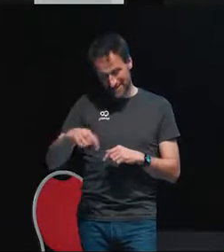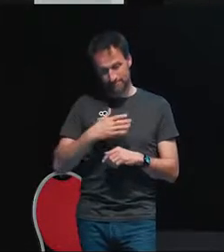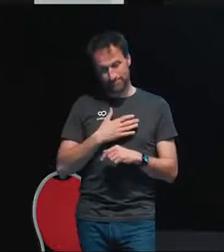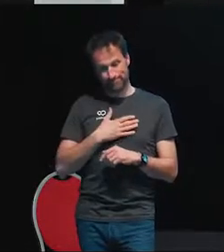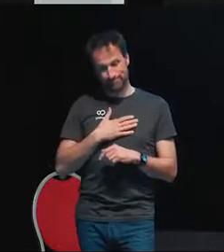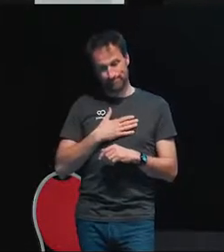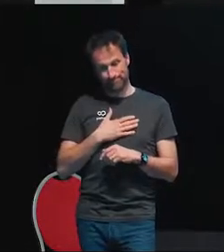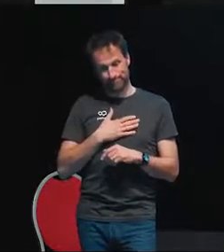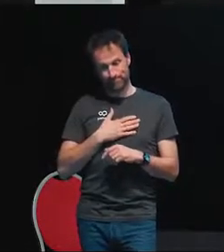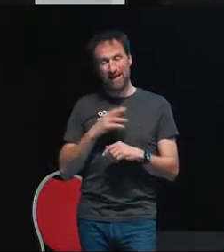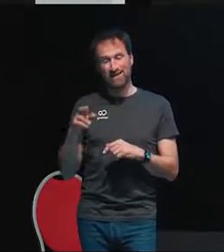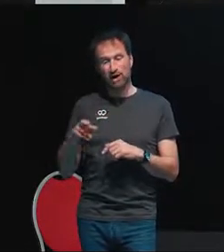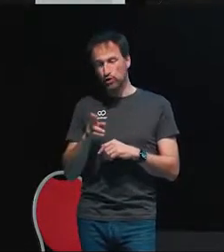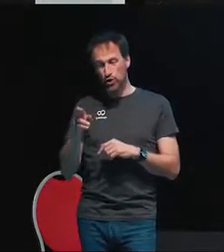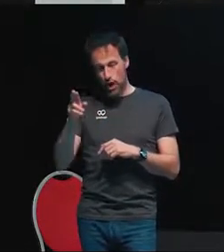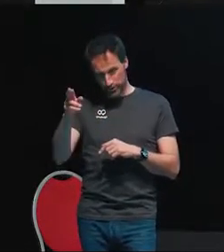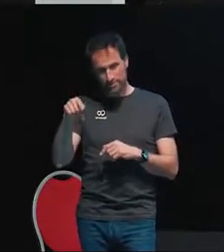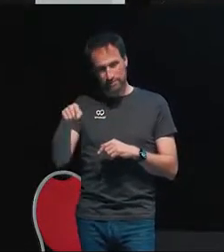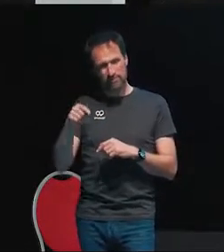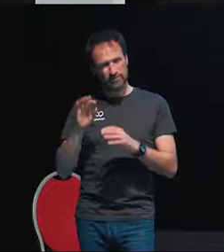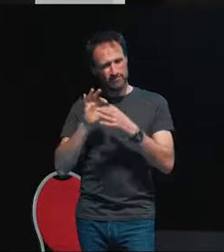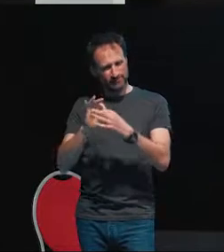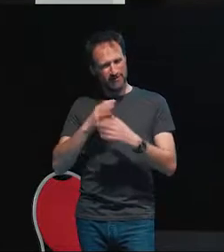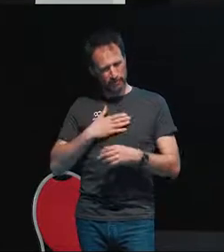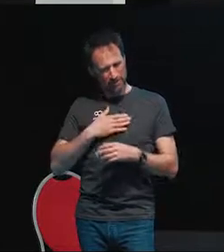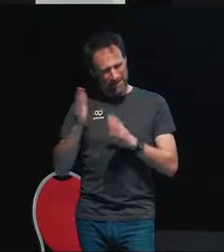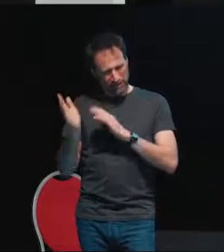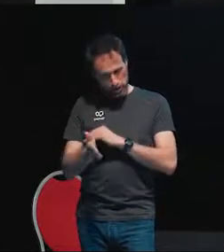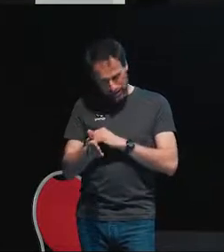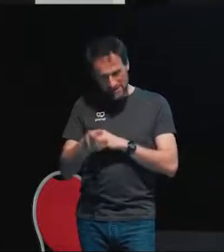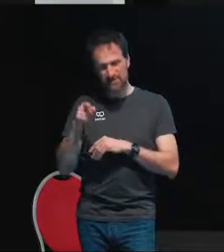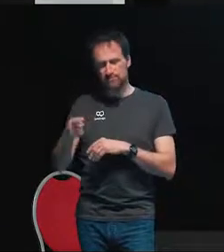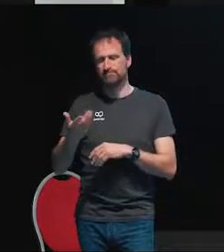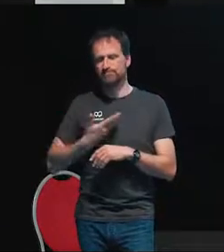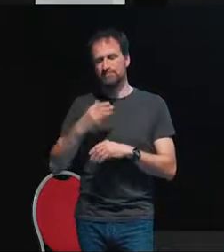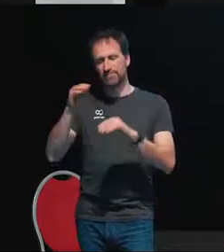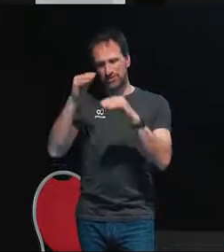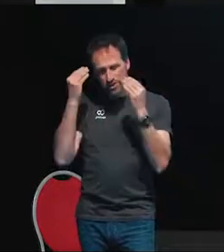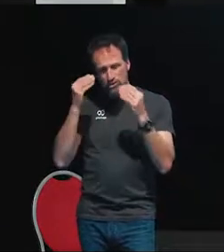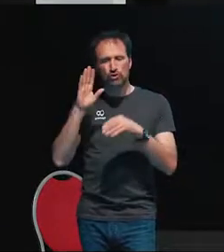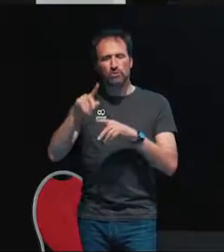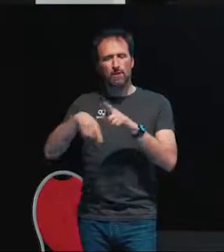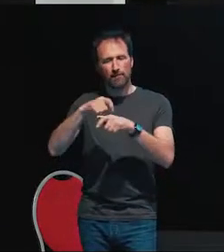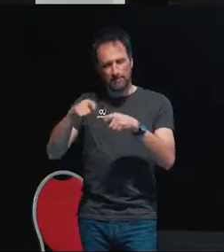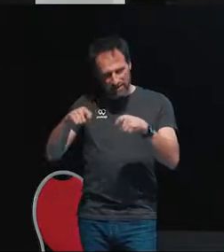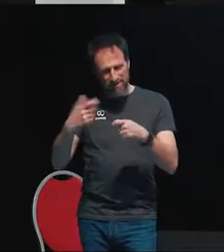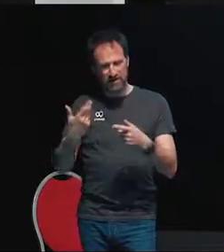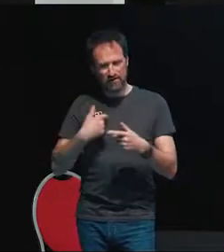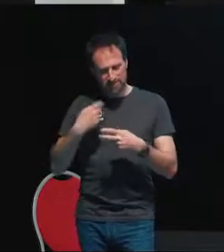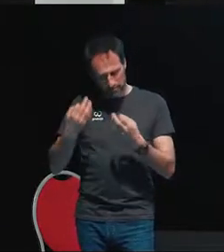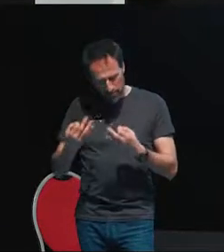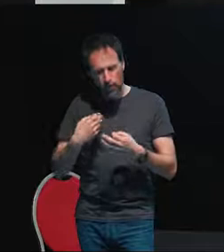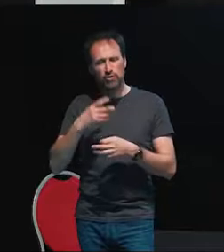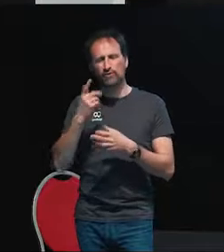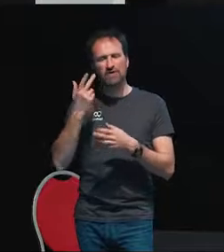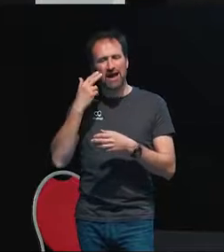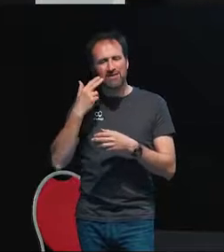in the the route that is going to my service and this gives me information about the bundle I need and the name of the component and I